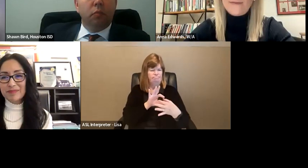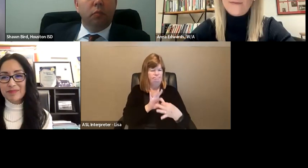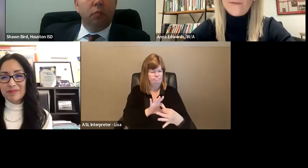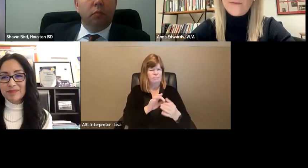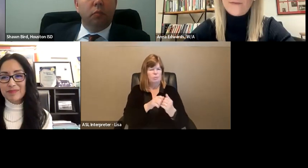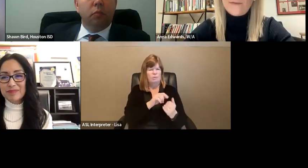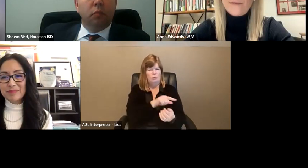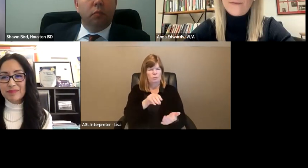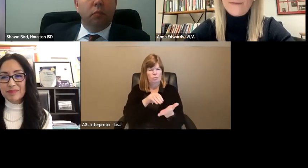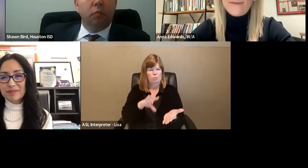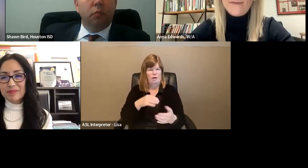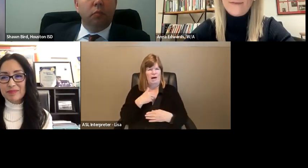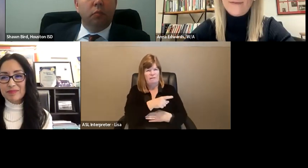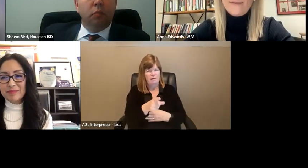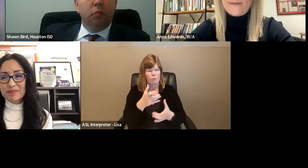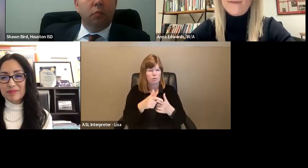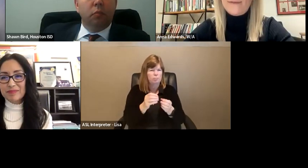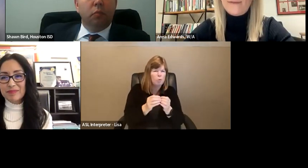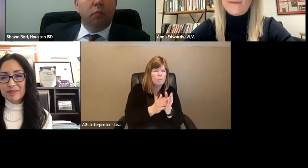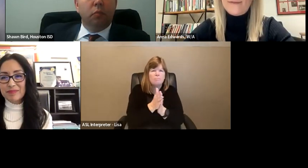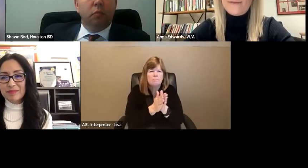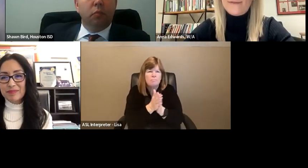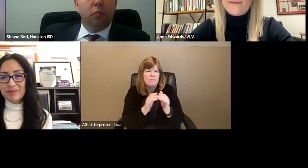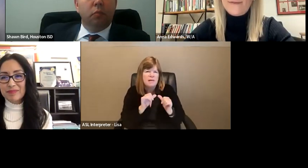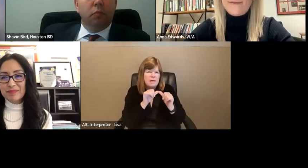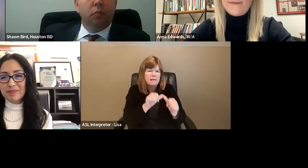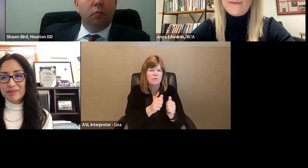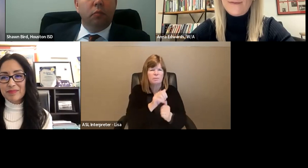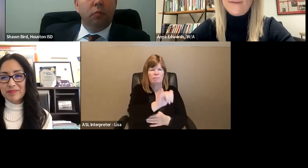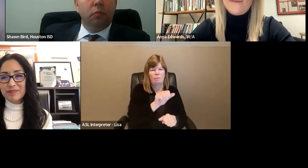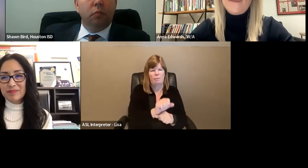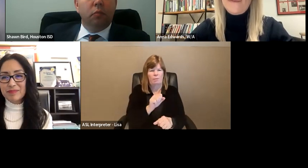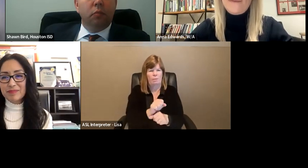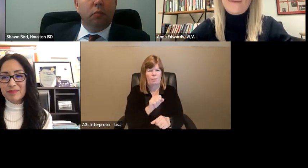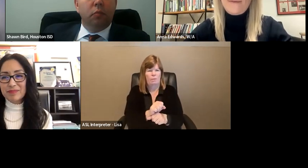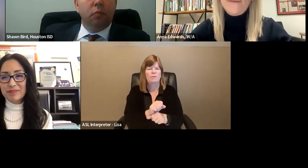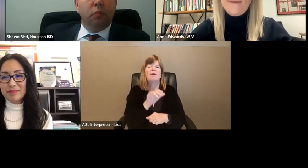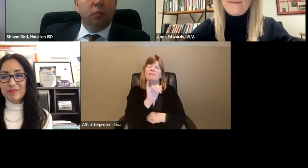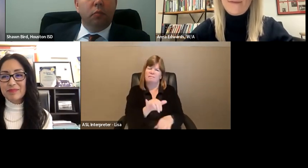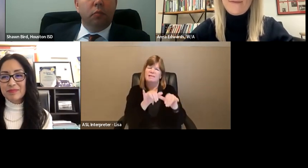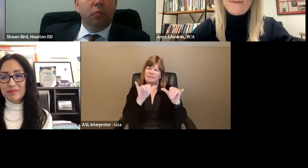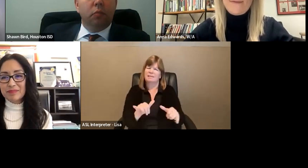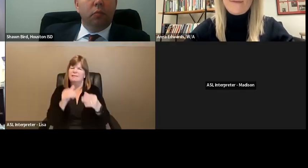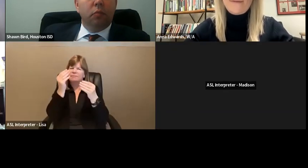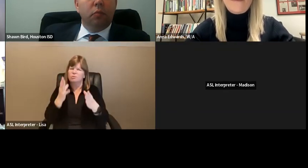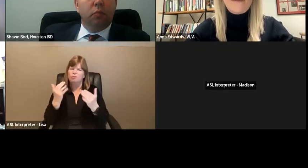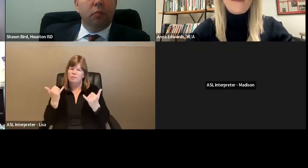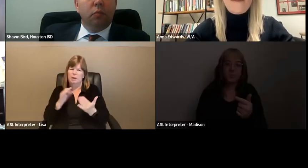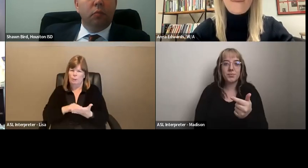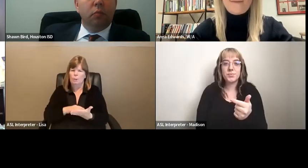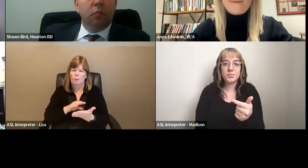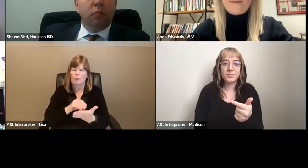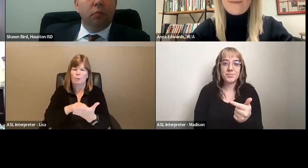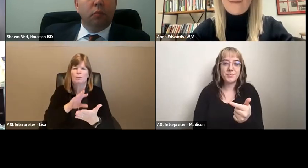them be able to want to persist in the work, it is a system that our teachers are learning. And so one